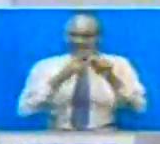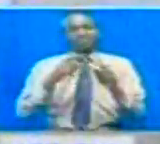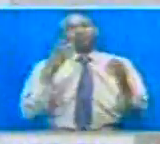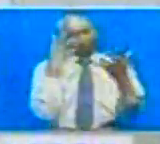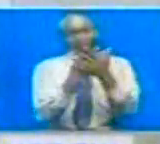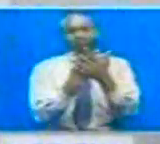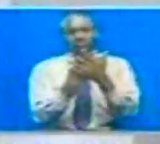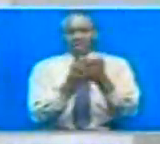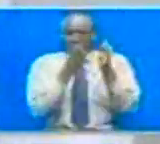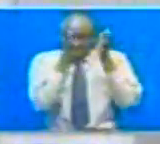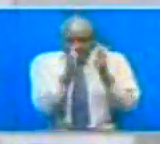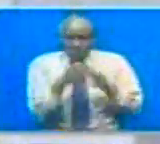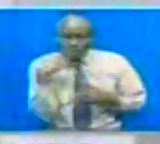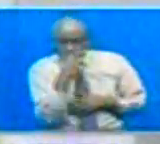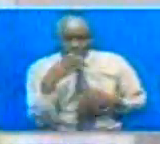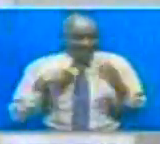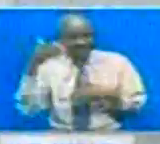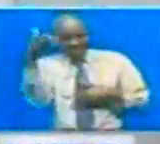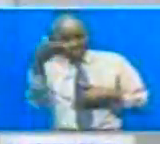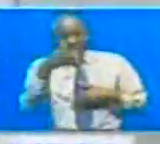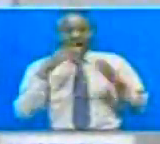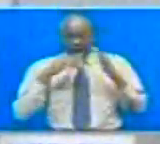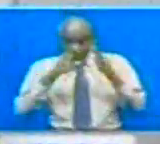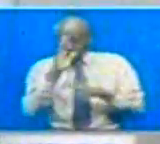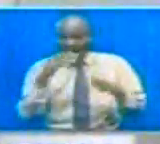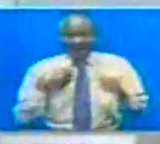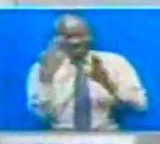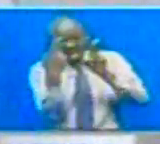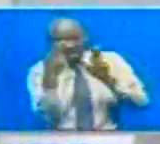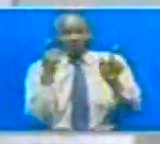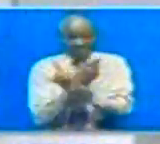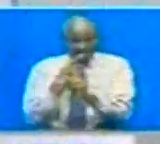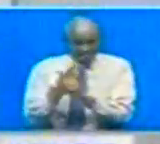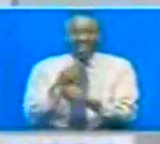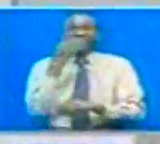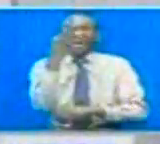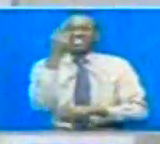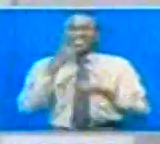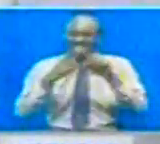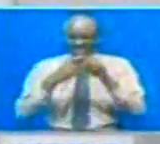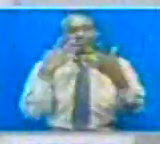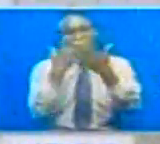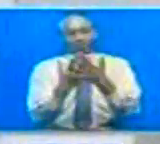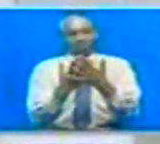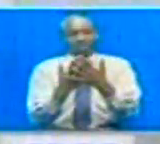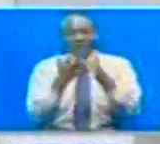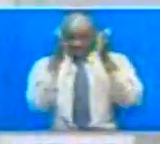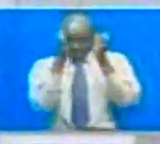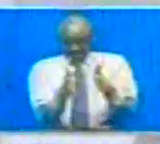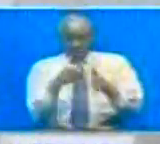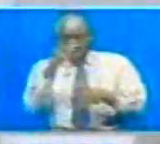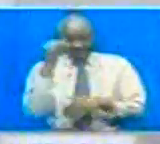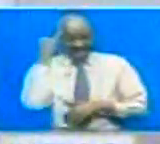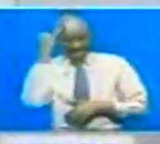A person whose premise is found harboring weapons may face up to 30 years in prison. A person promoting